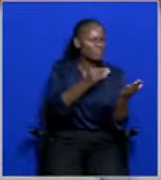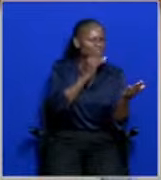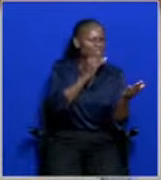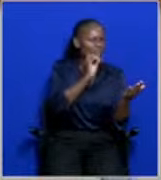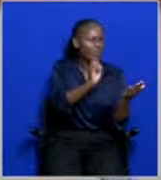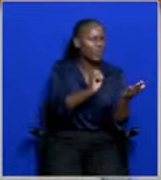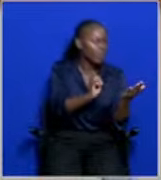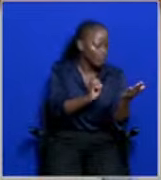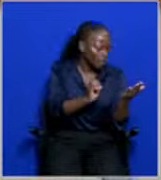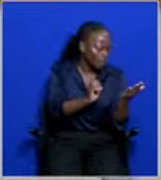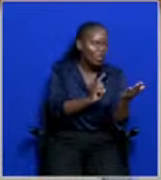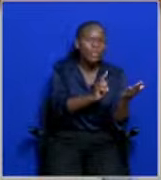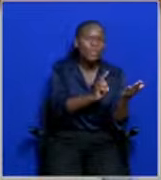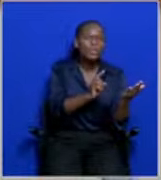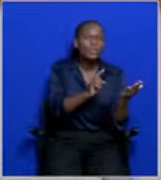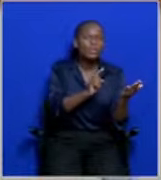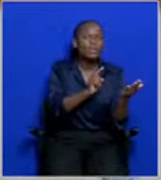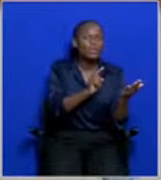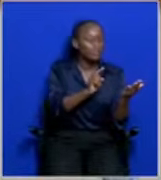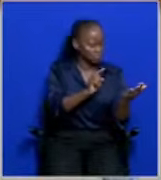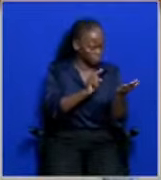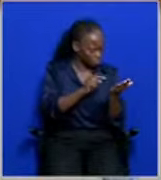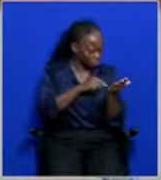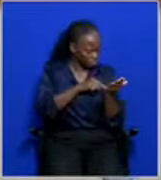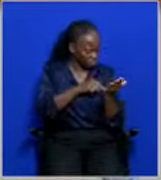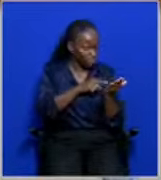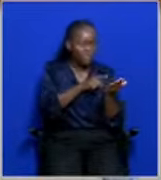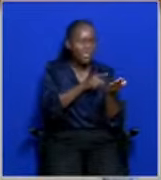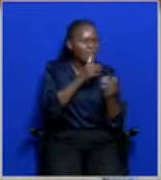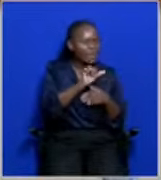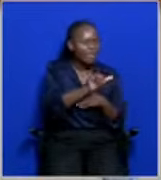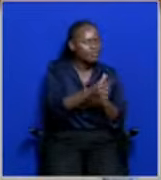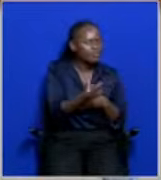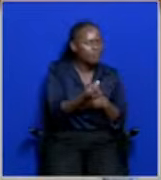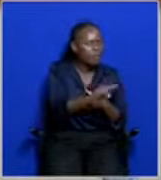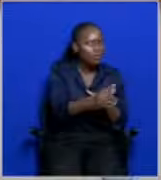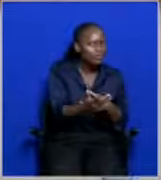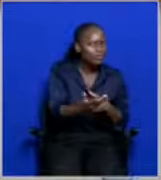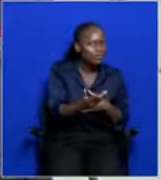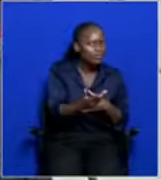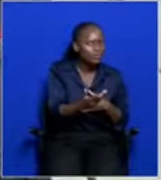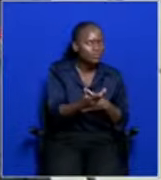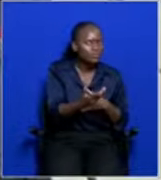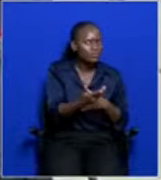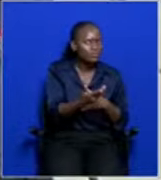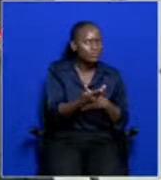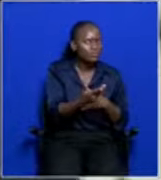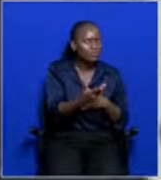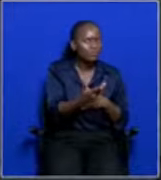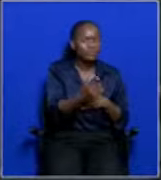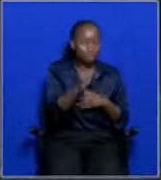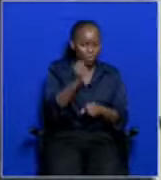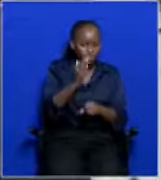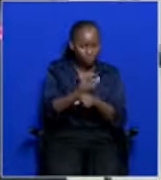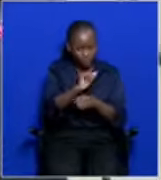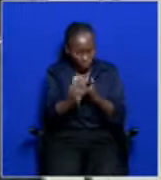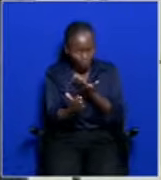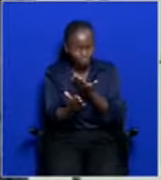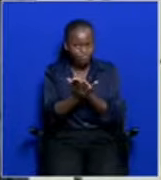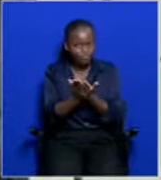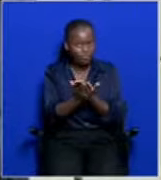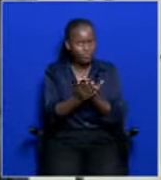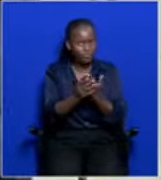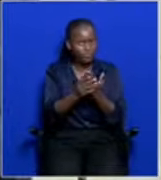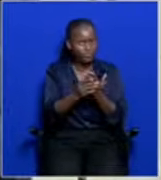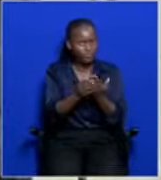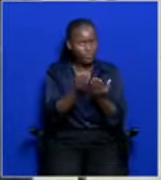to either support the criminal charges to be leveled against these members or the